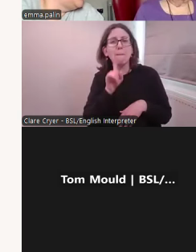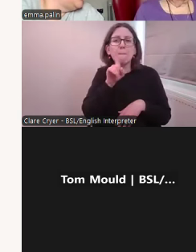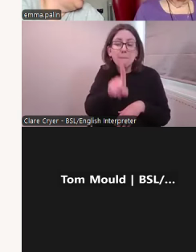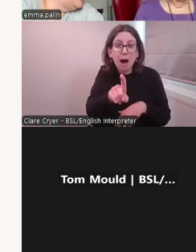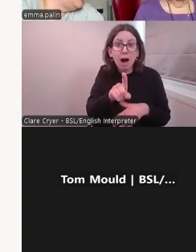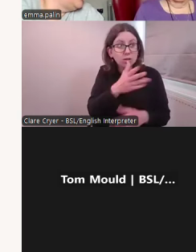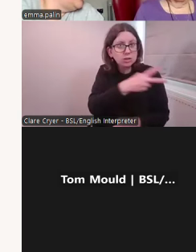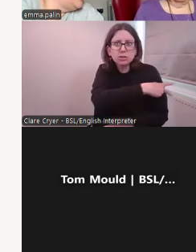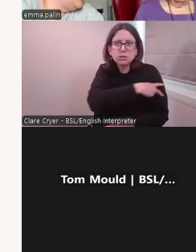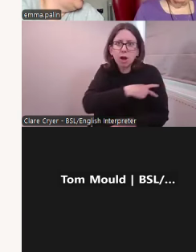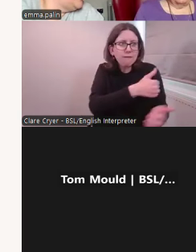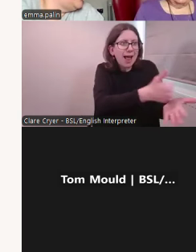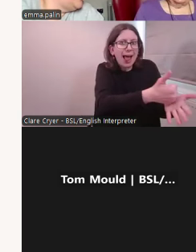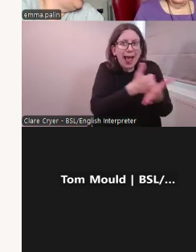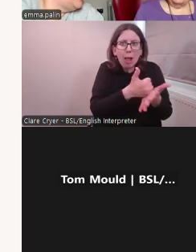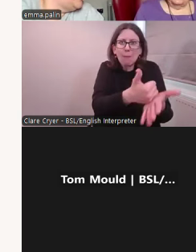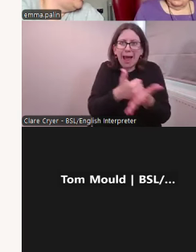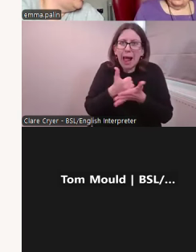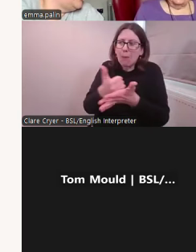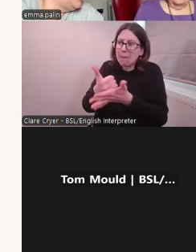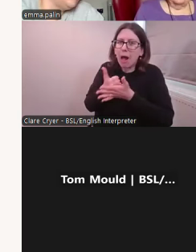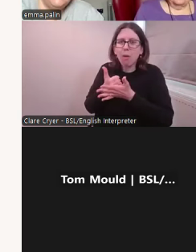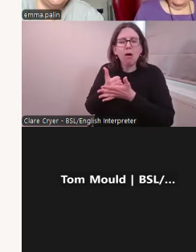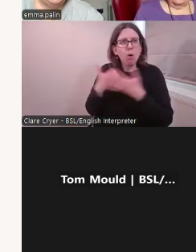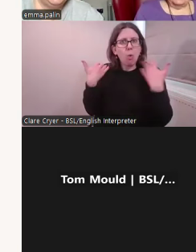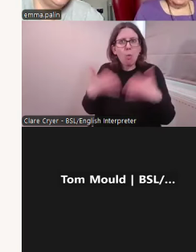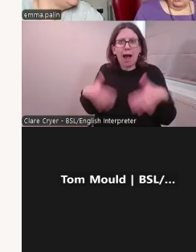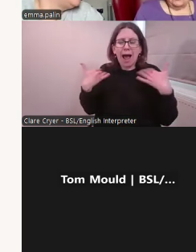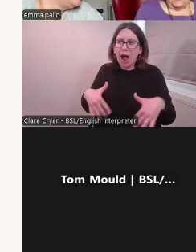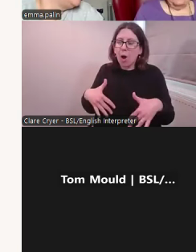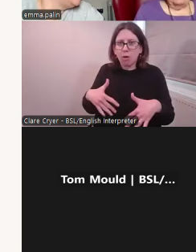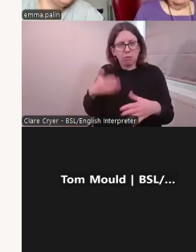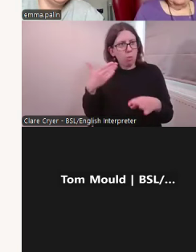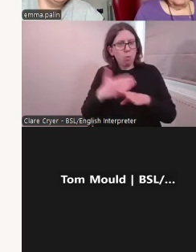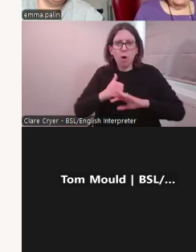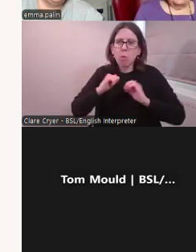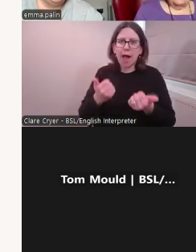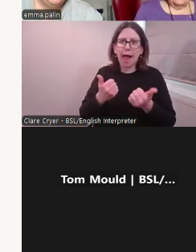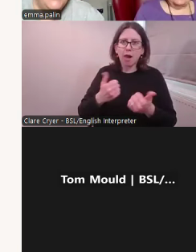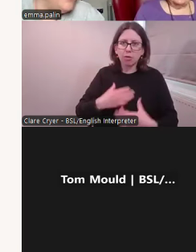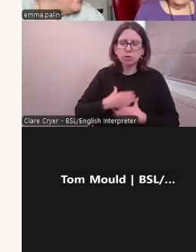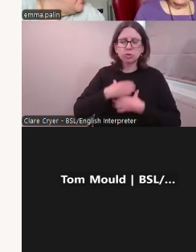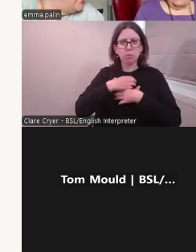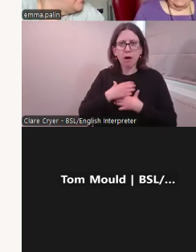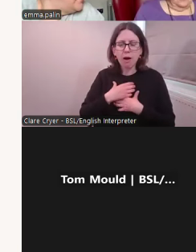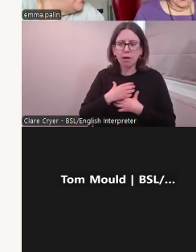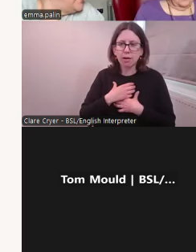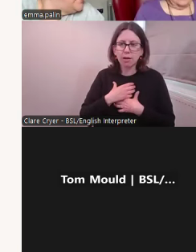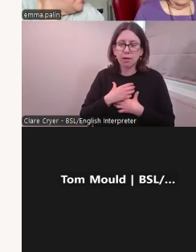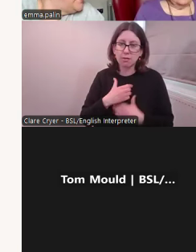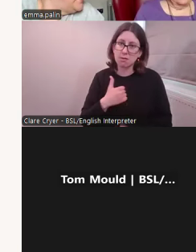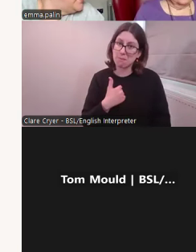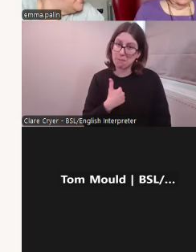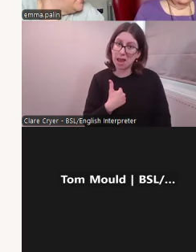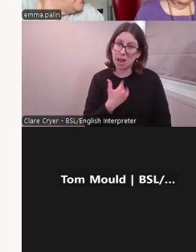staff, it's surprising what you can achieve. Yeah. It shocked me. Because I was not a believer,